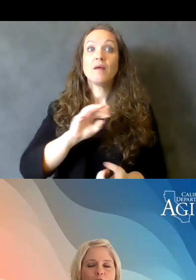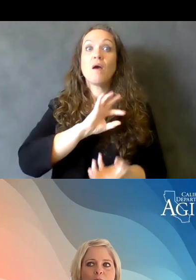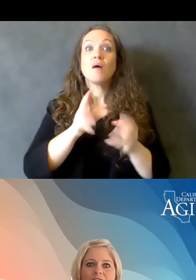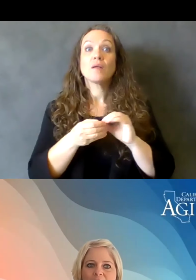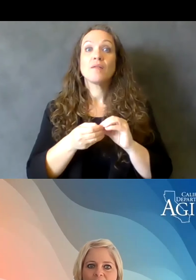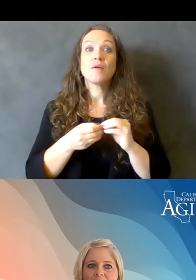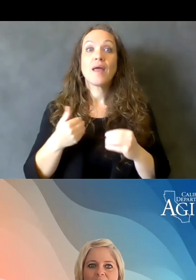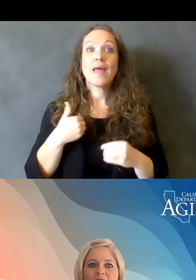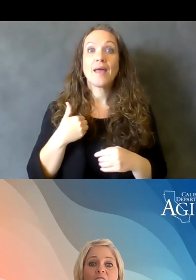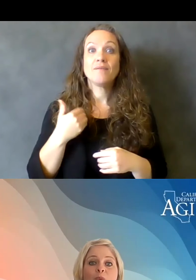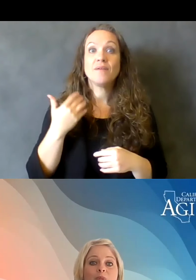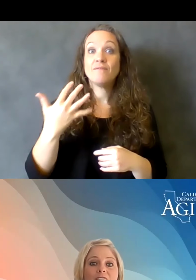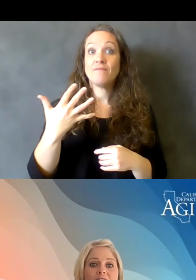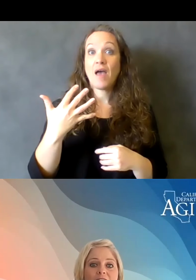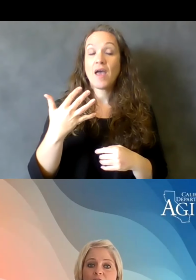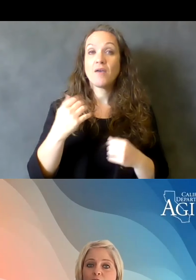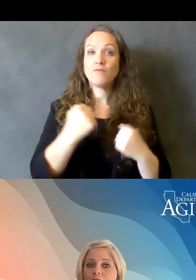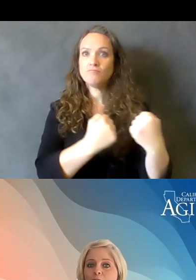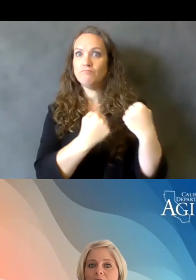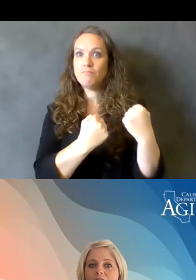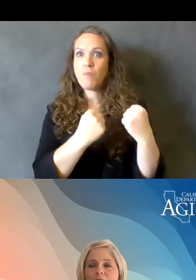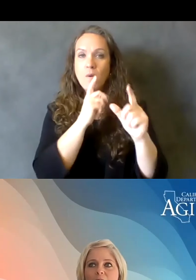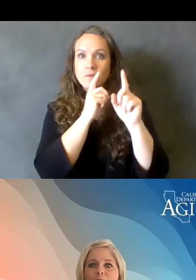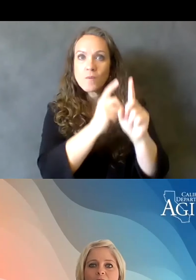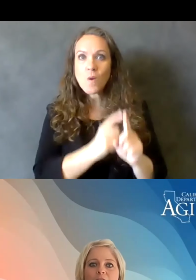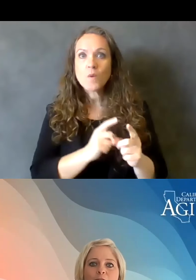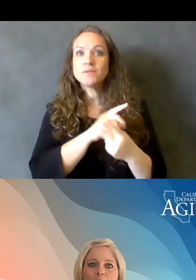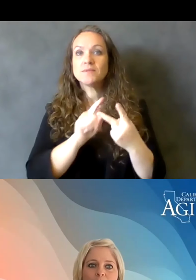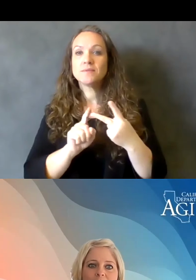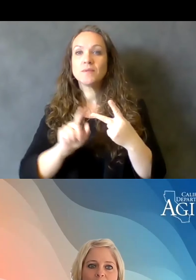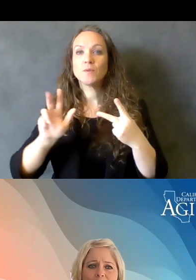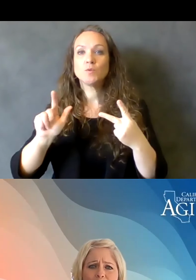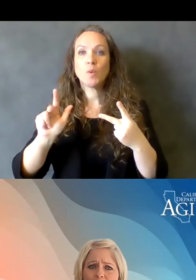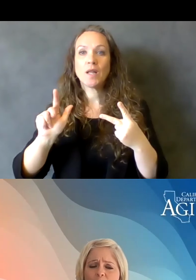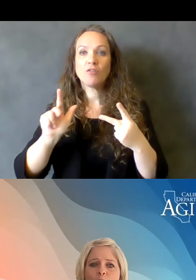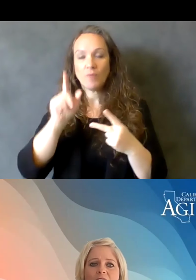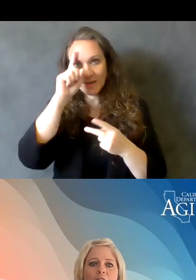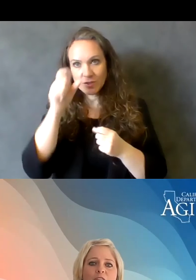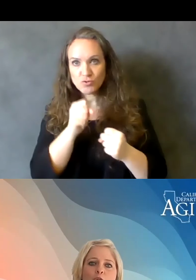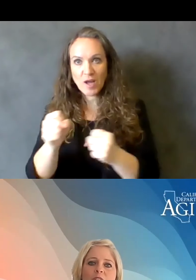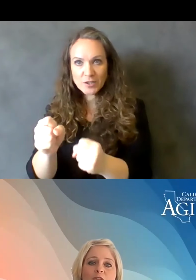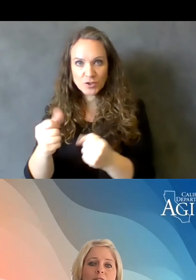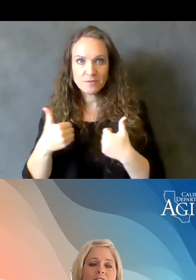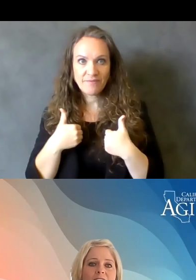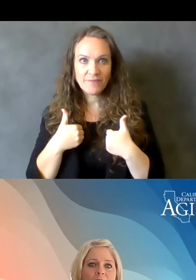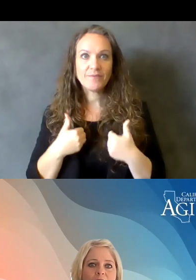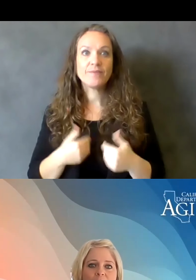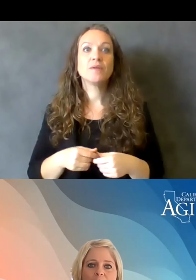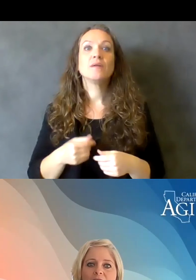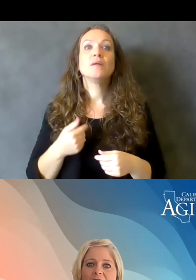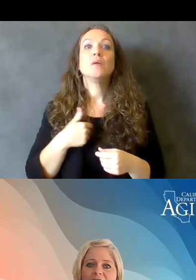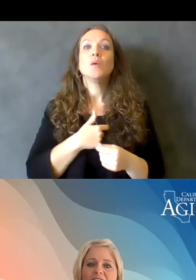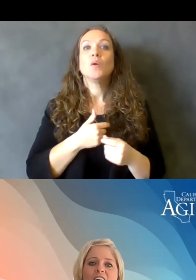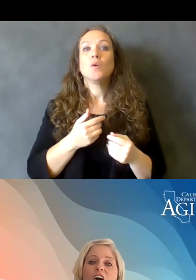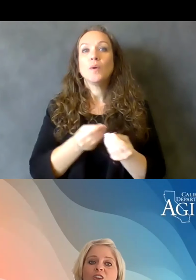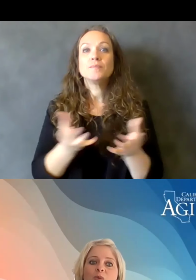strategies for 2030. We released it just over 4 months ago with a virtual summit with Health and Human Services Secretary